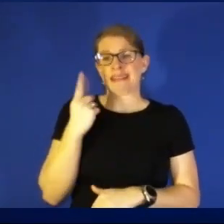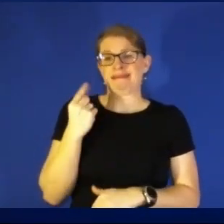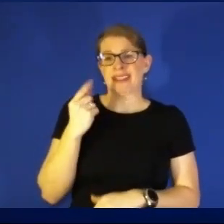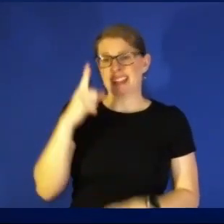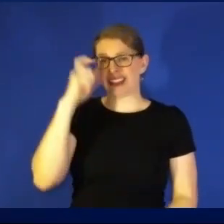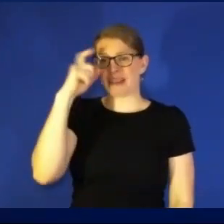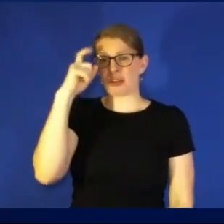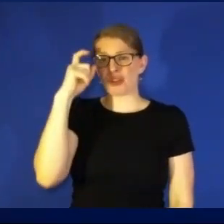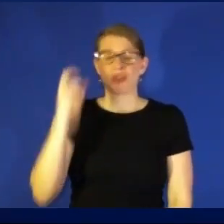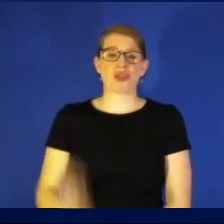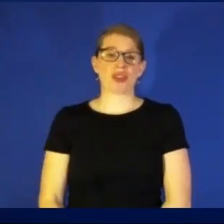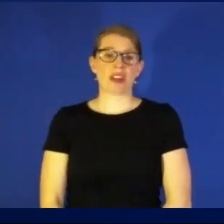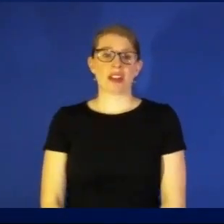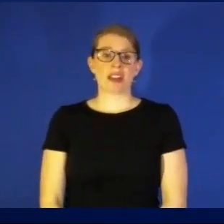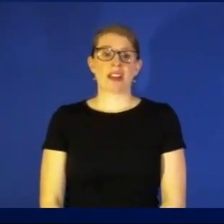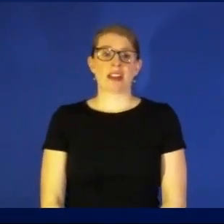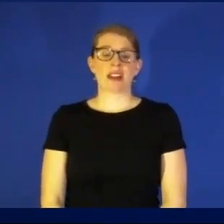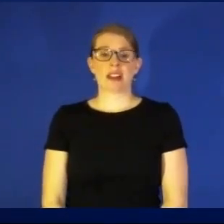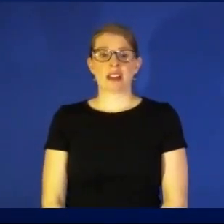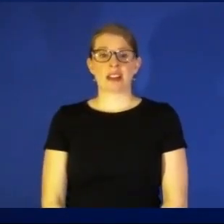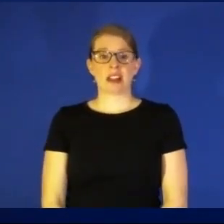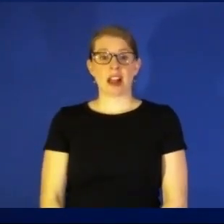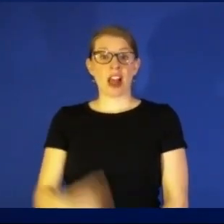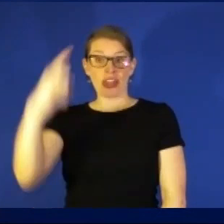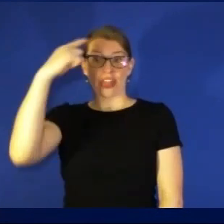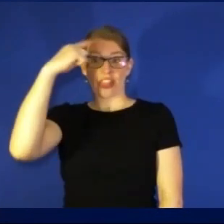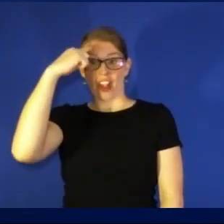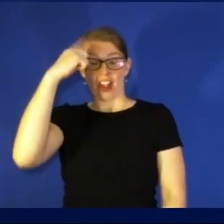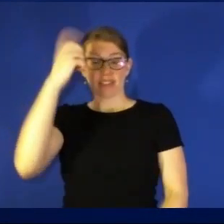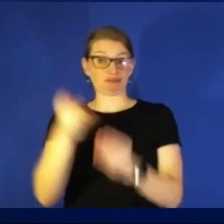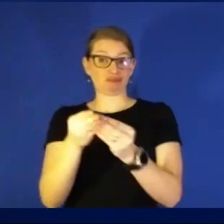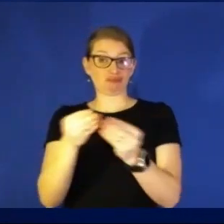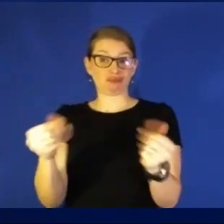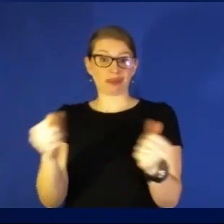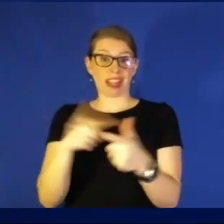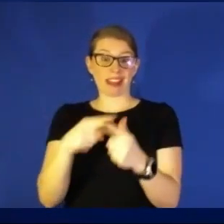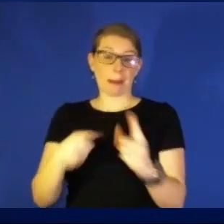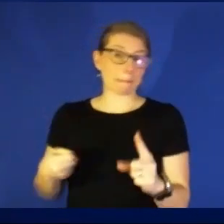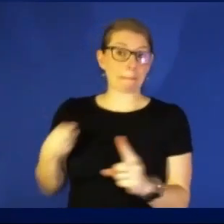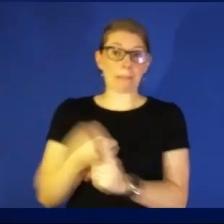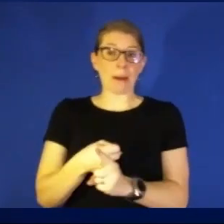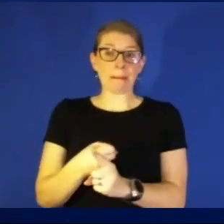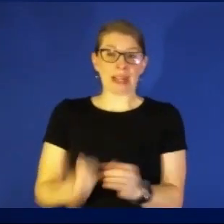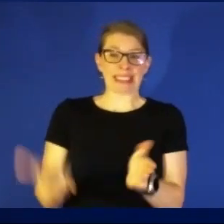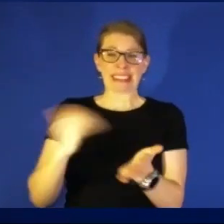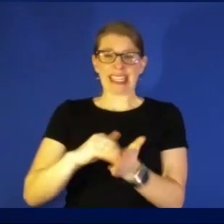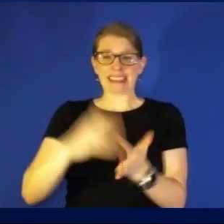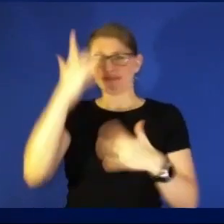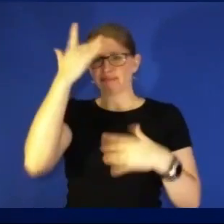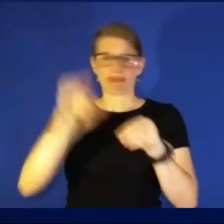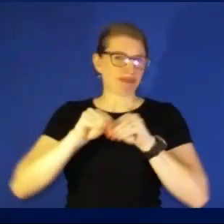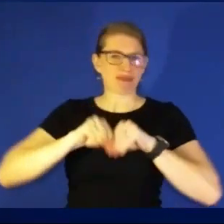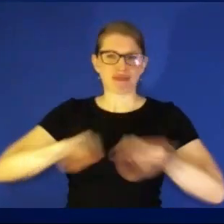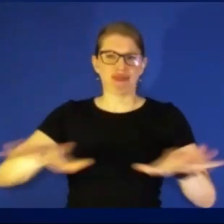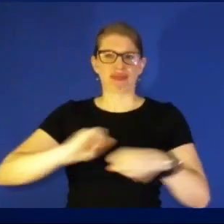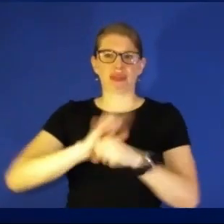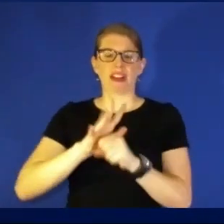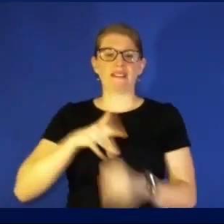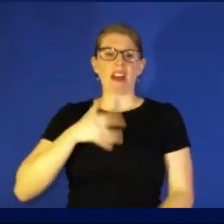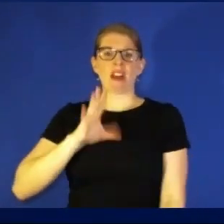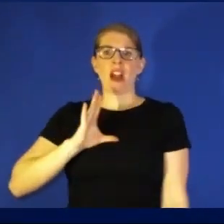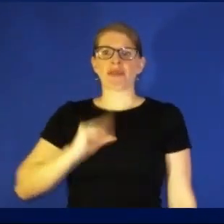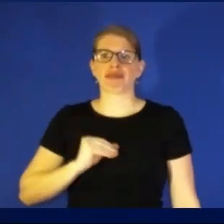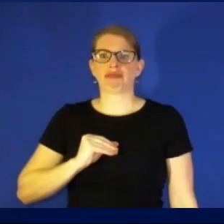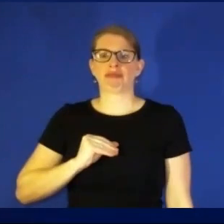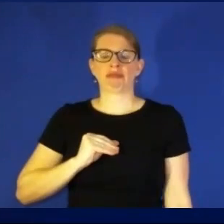bit, we thought it was kind of getting over, and then bam, Right. we got hit by another surge, and so that felt demoralizing